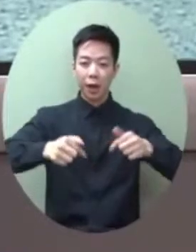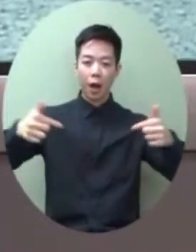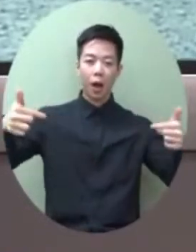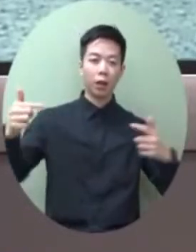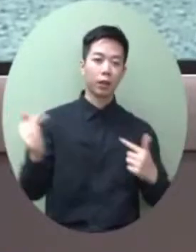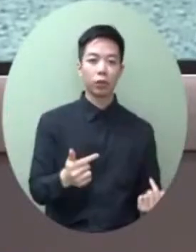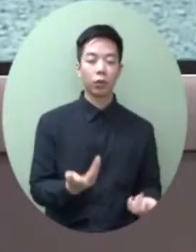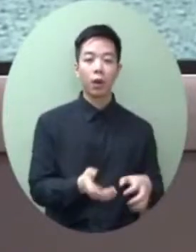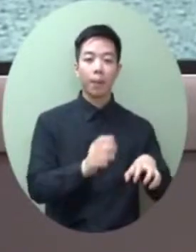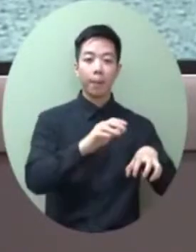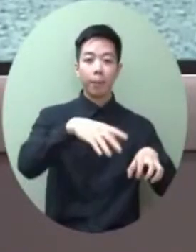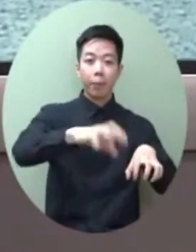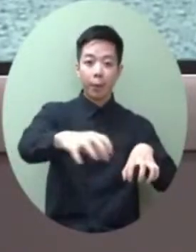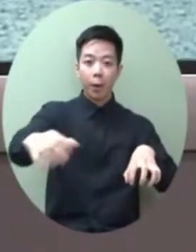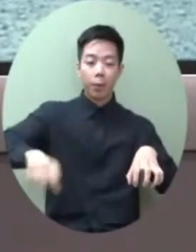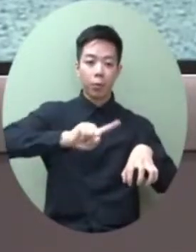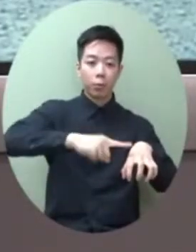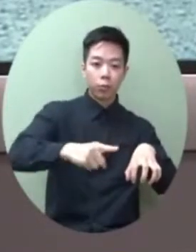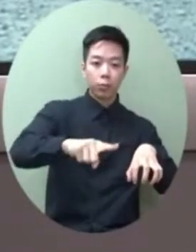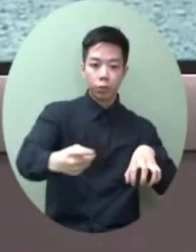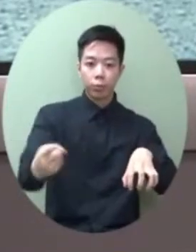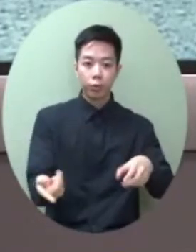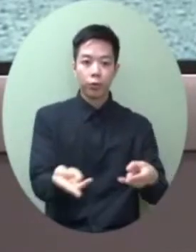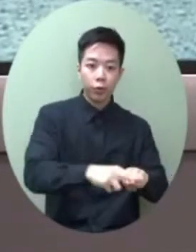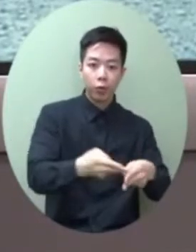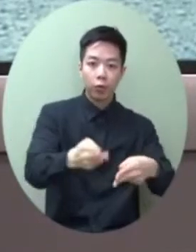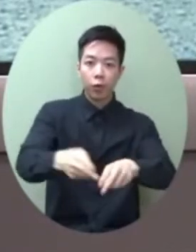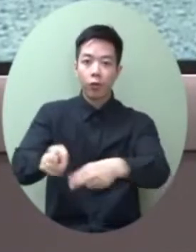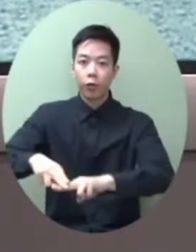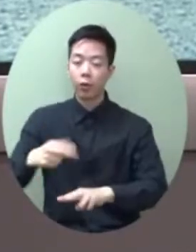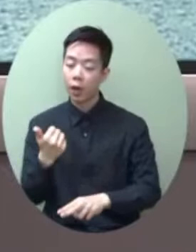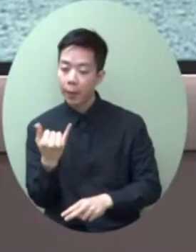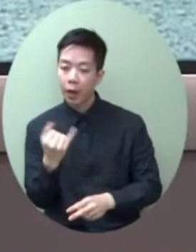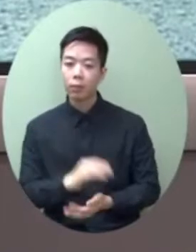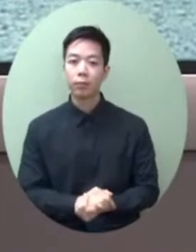Around 2,000 preliminary positive case at the moment.